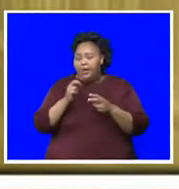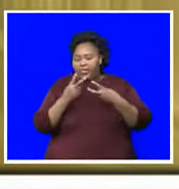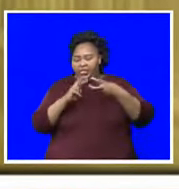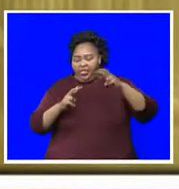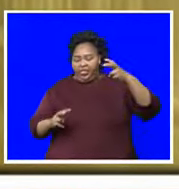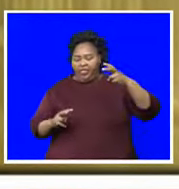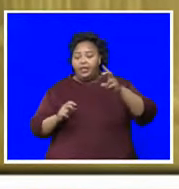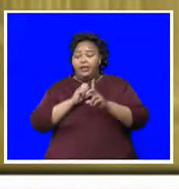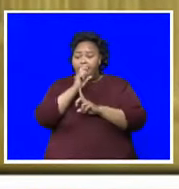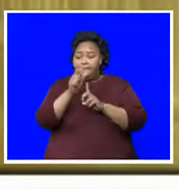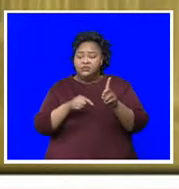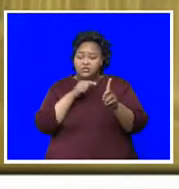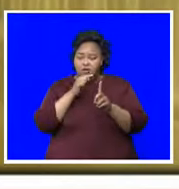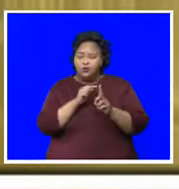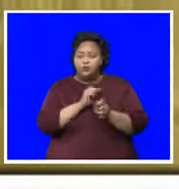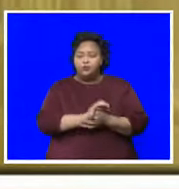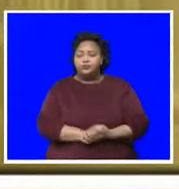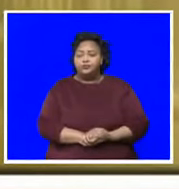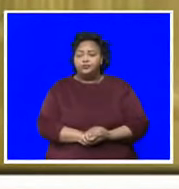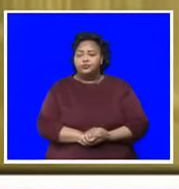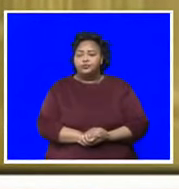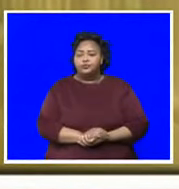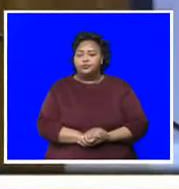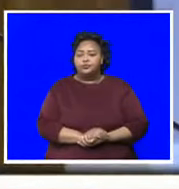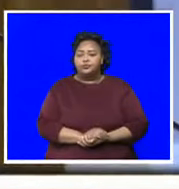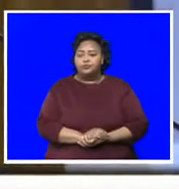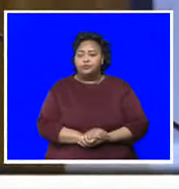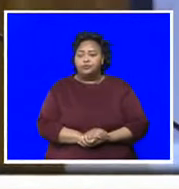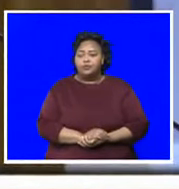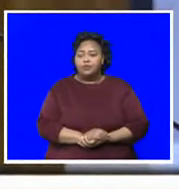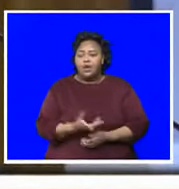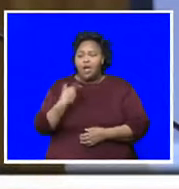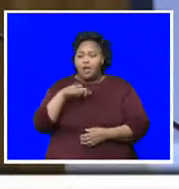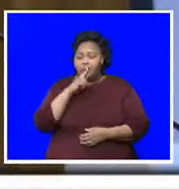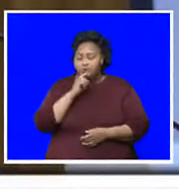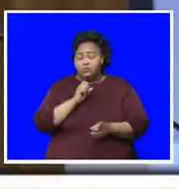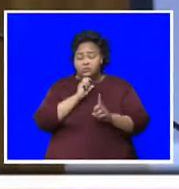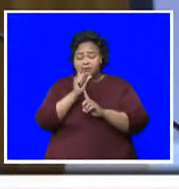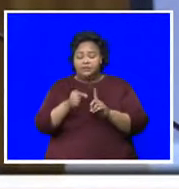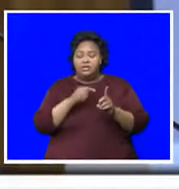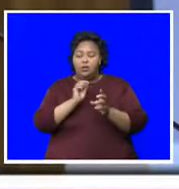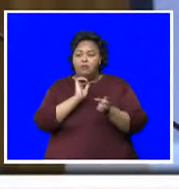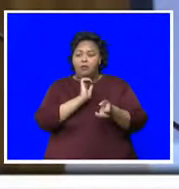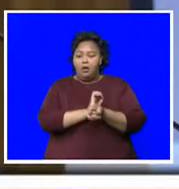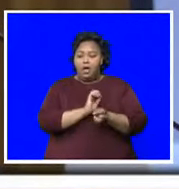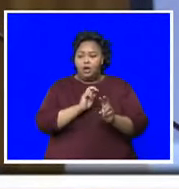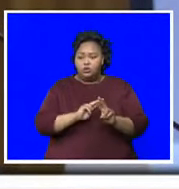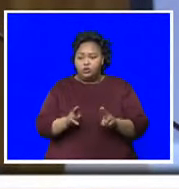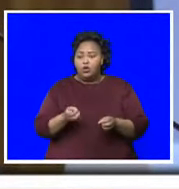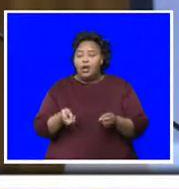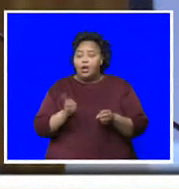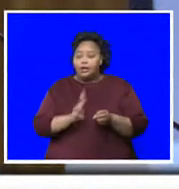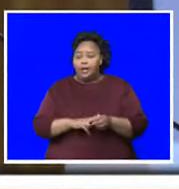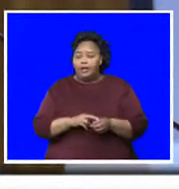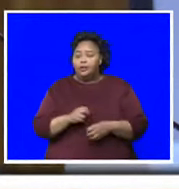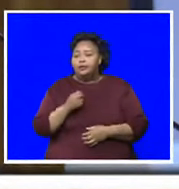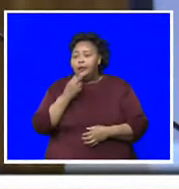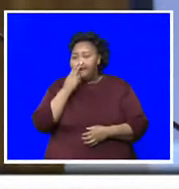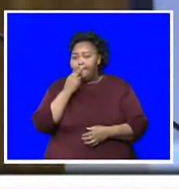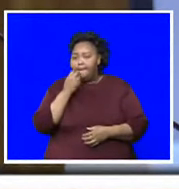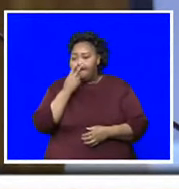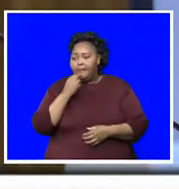that this match had no incriminating value. Khuri submitted that DNA results of a vaginal